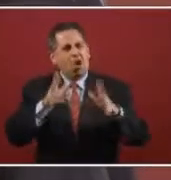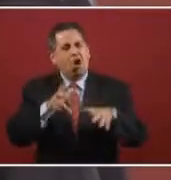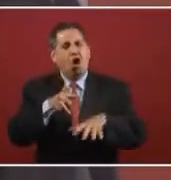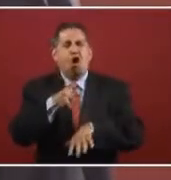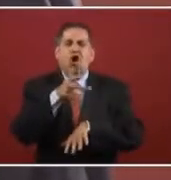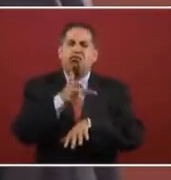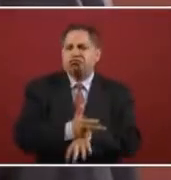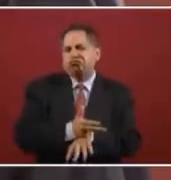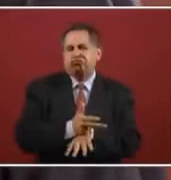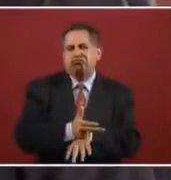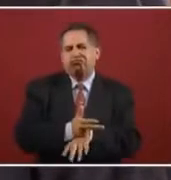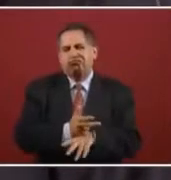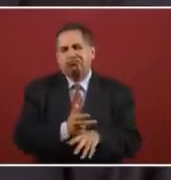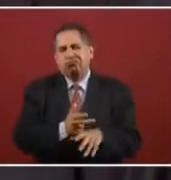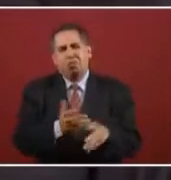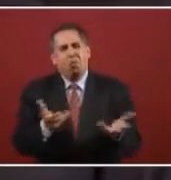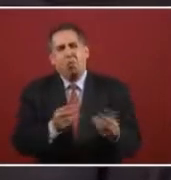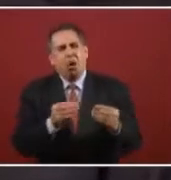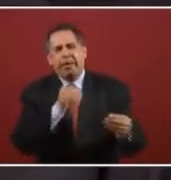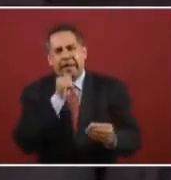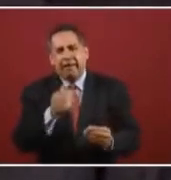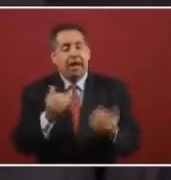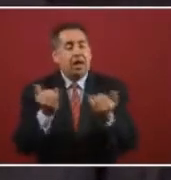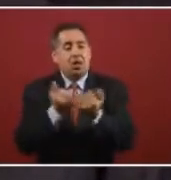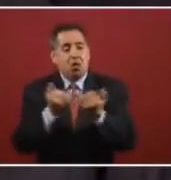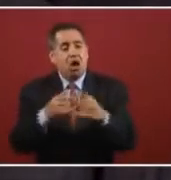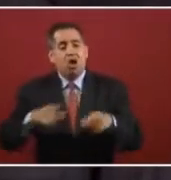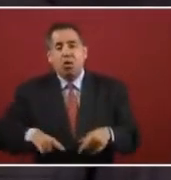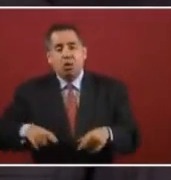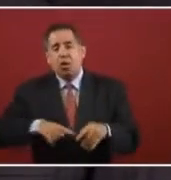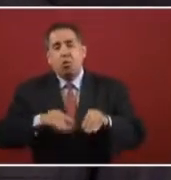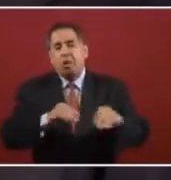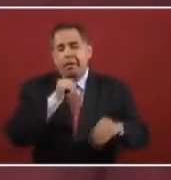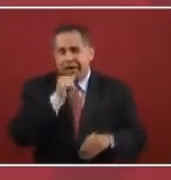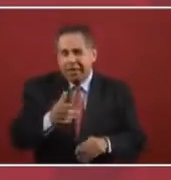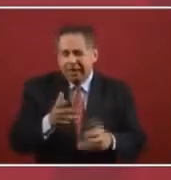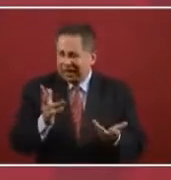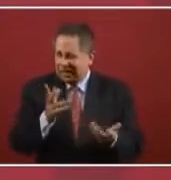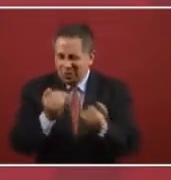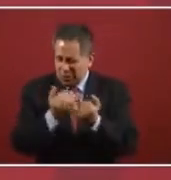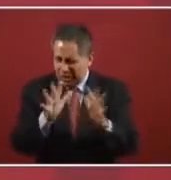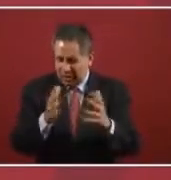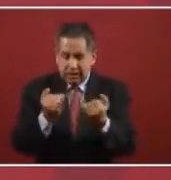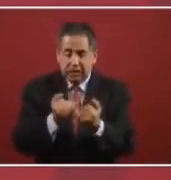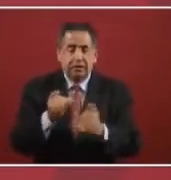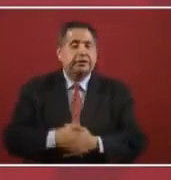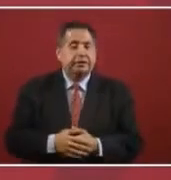that has thrown himself down and he's rheumatoid. The